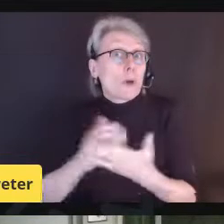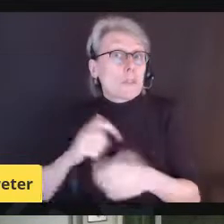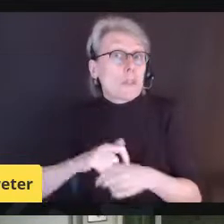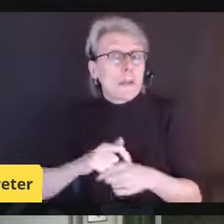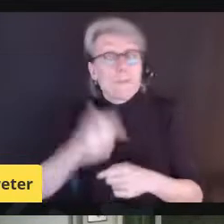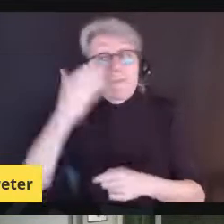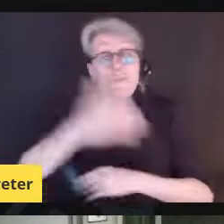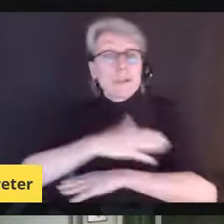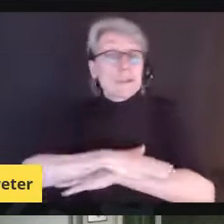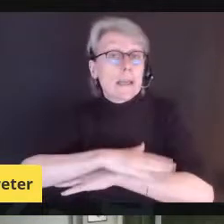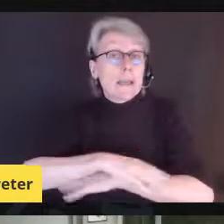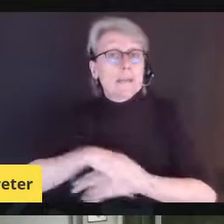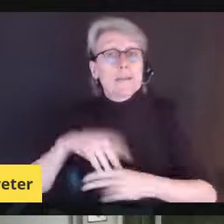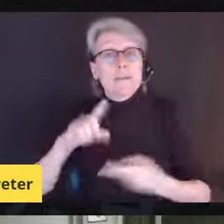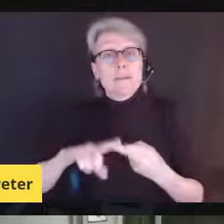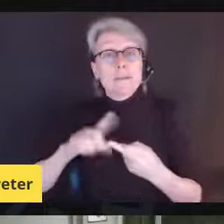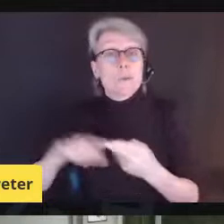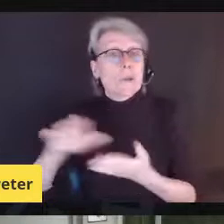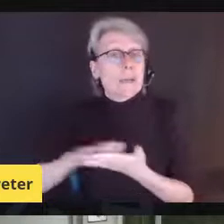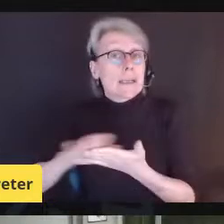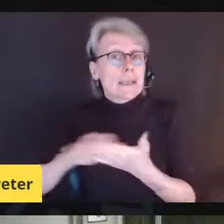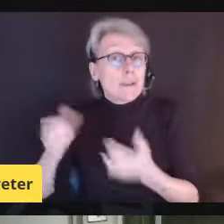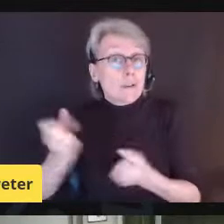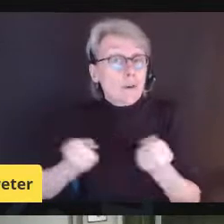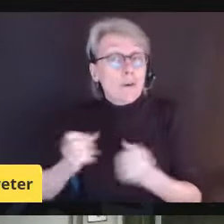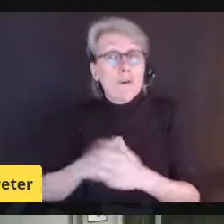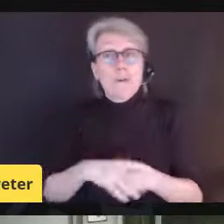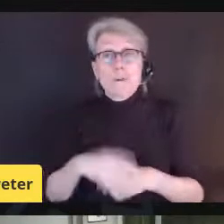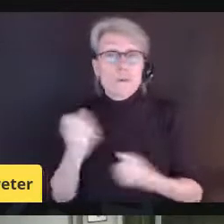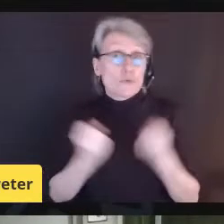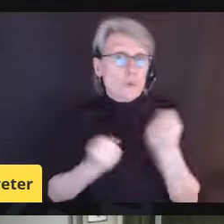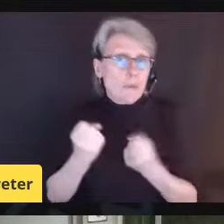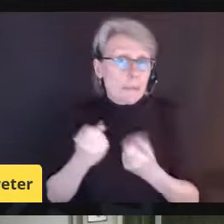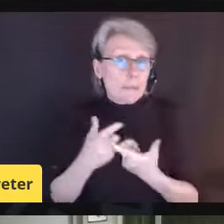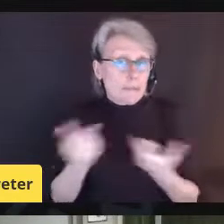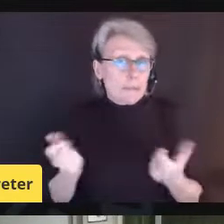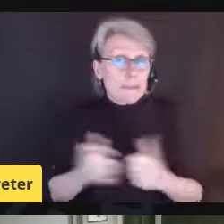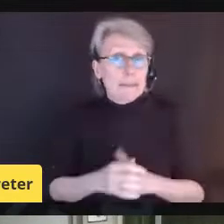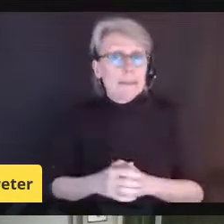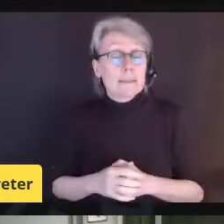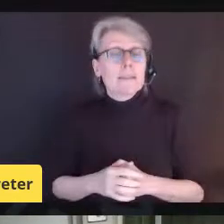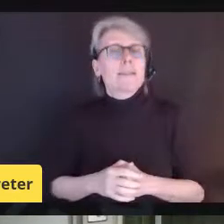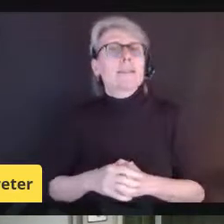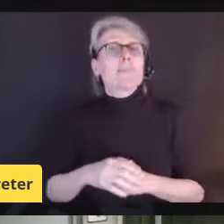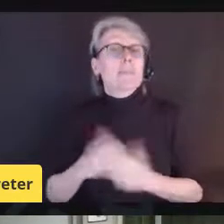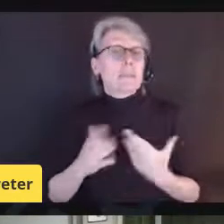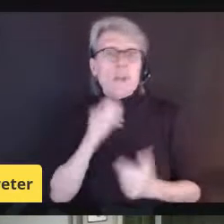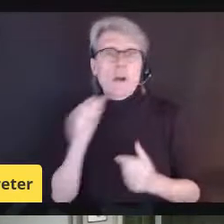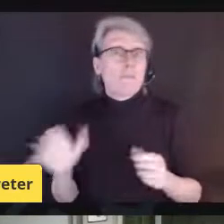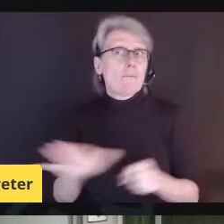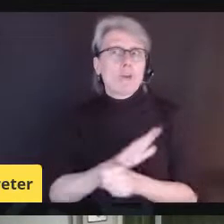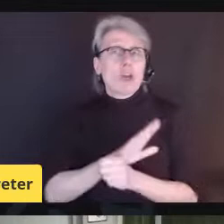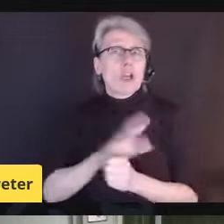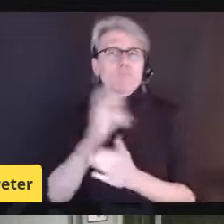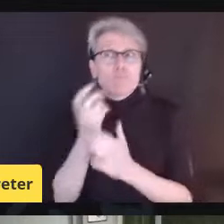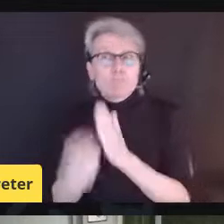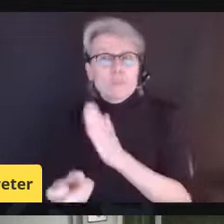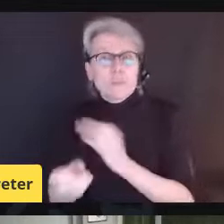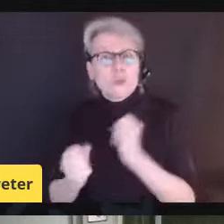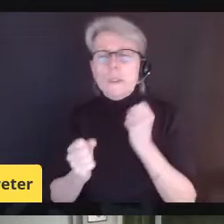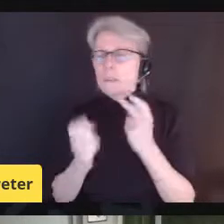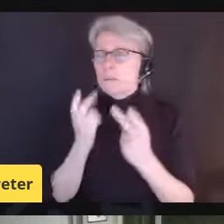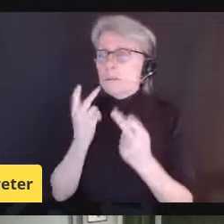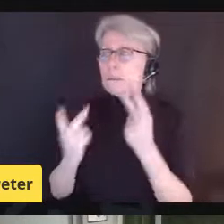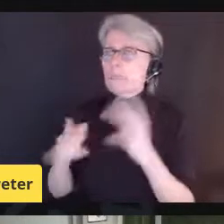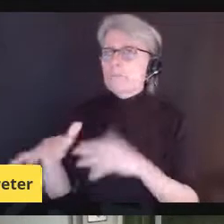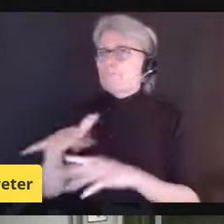receptionist work or cleaning vehicles, driving. So you're not really fully in it at the time, but you can see, is this really going to be